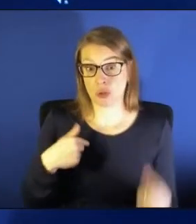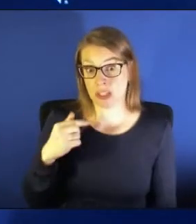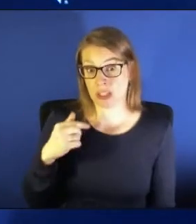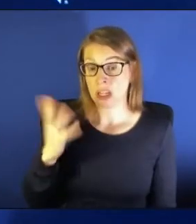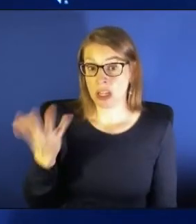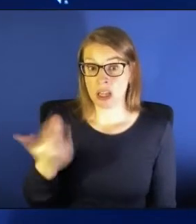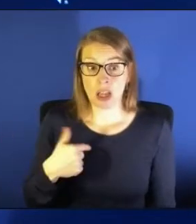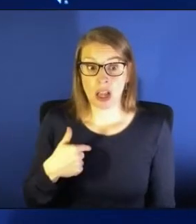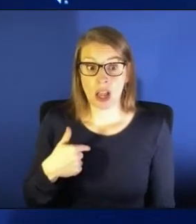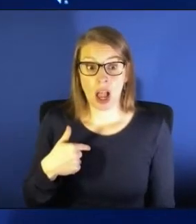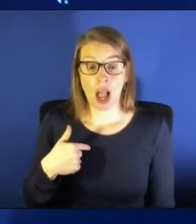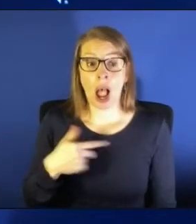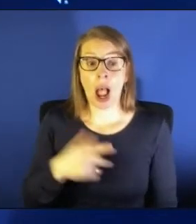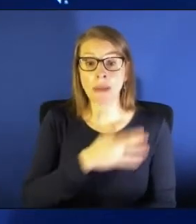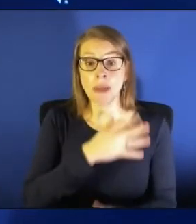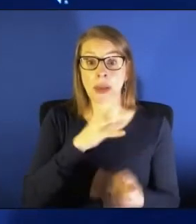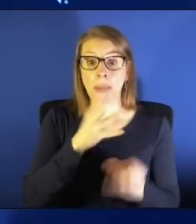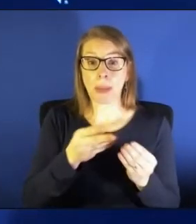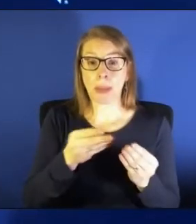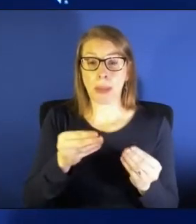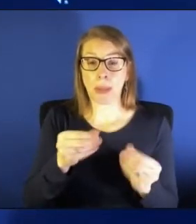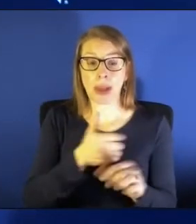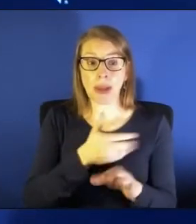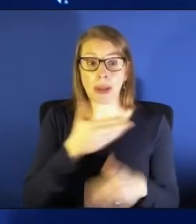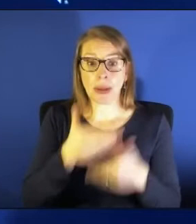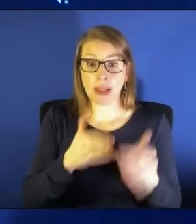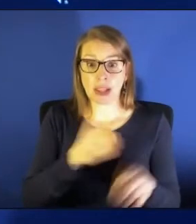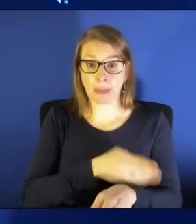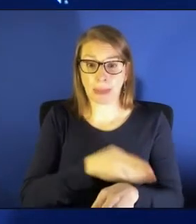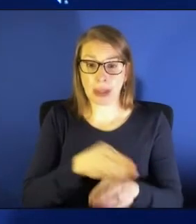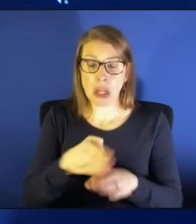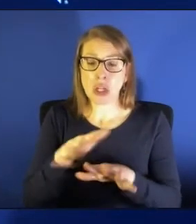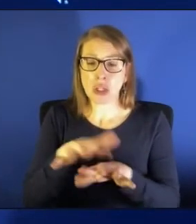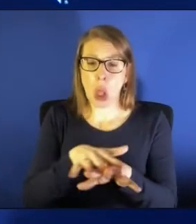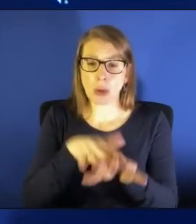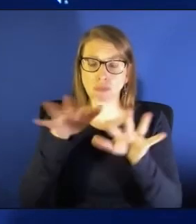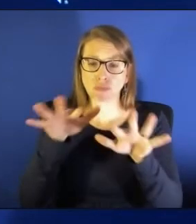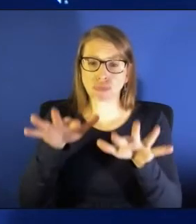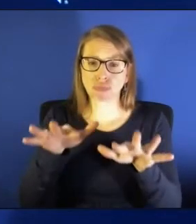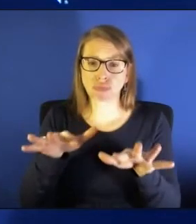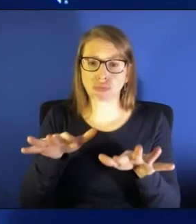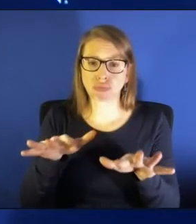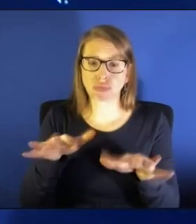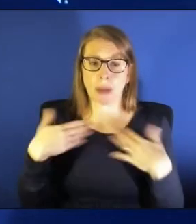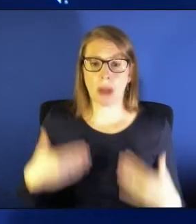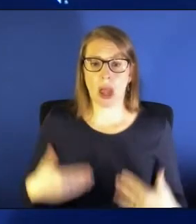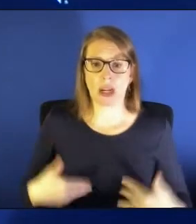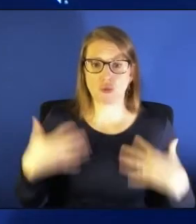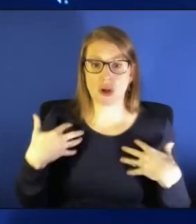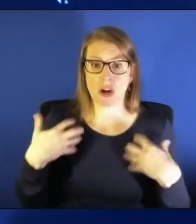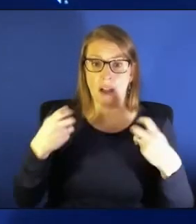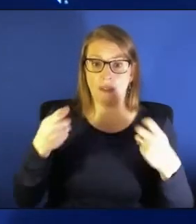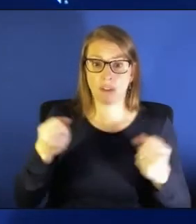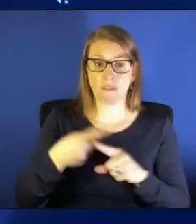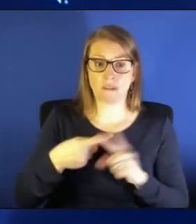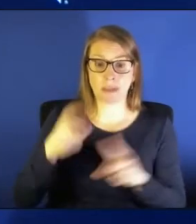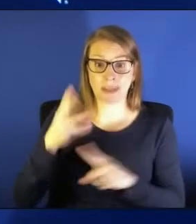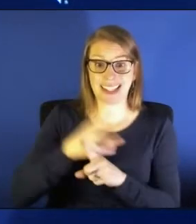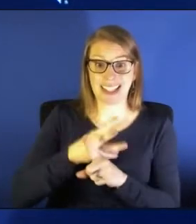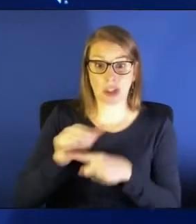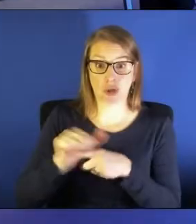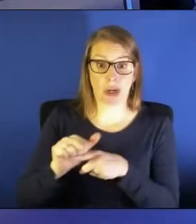taper. And the taper is when you kind of slow it down a little bit and let your body kind of recover from this, you know, 6 month training